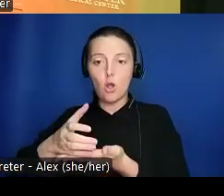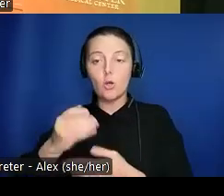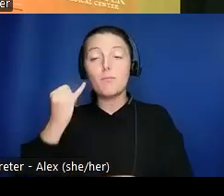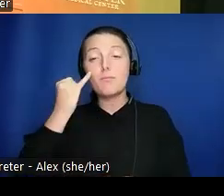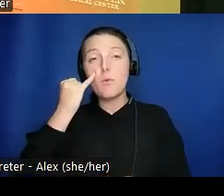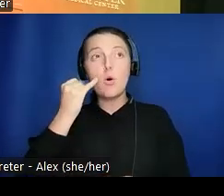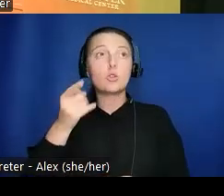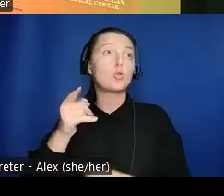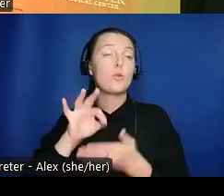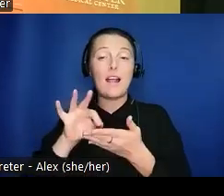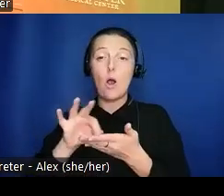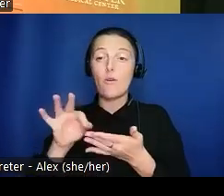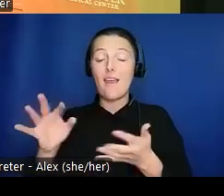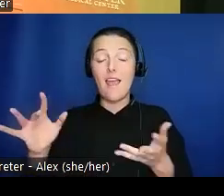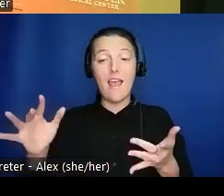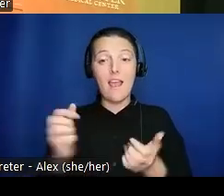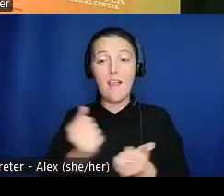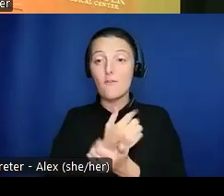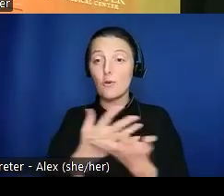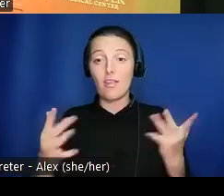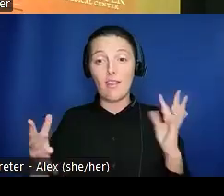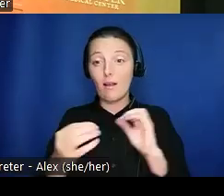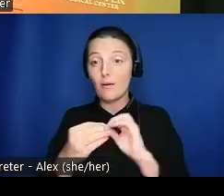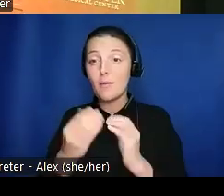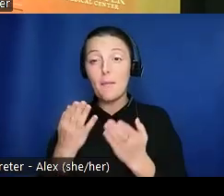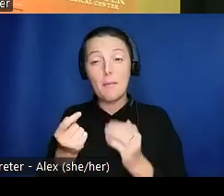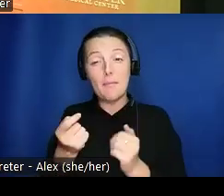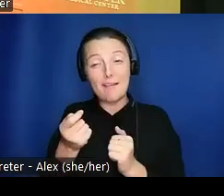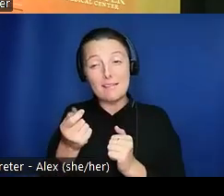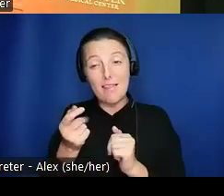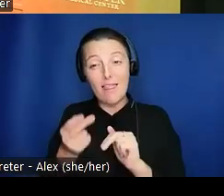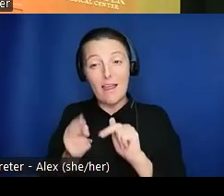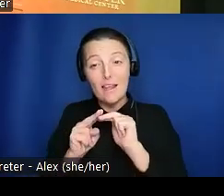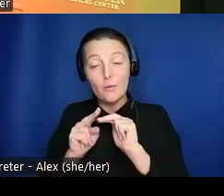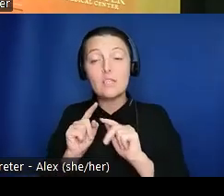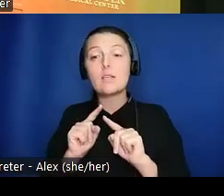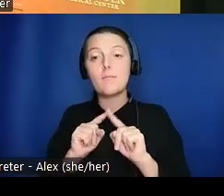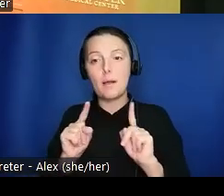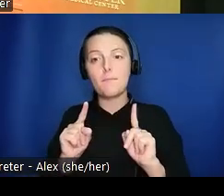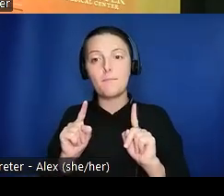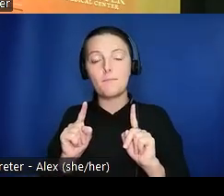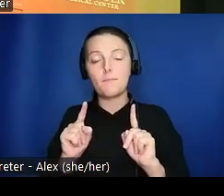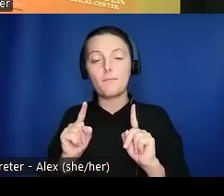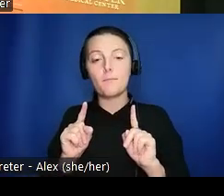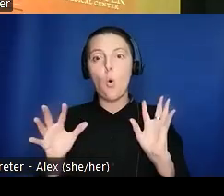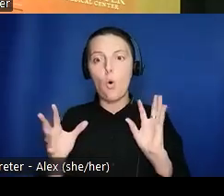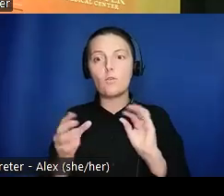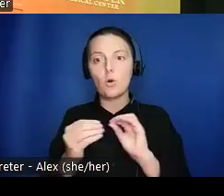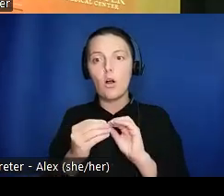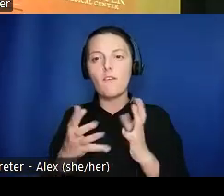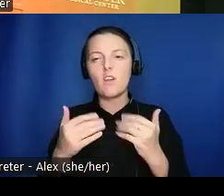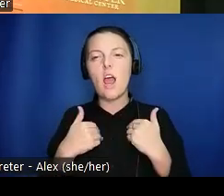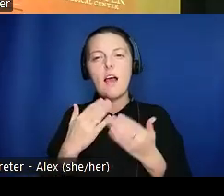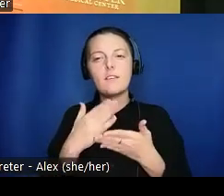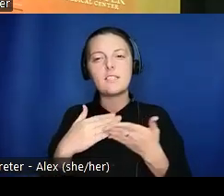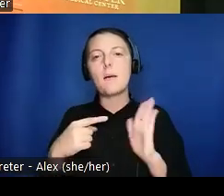increase, but overall, there is some signs of slowing down in relation